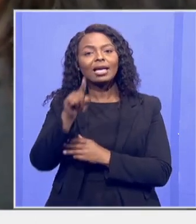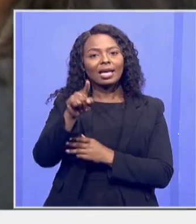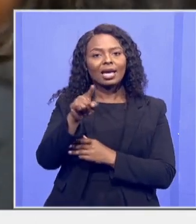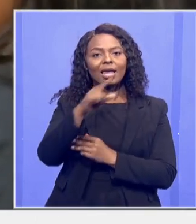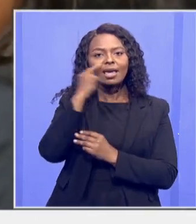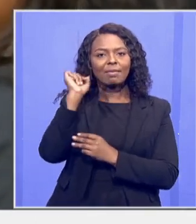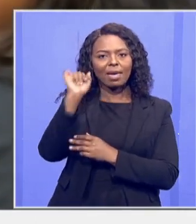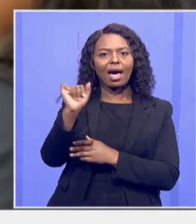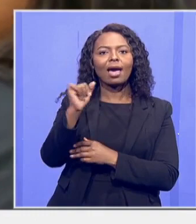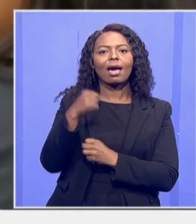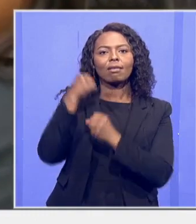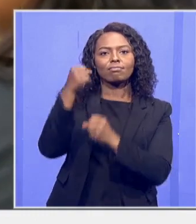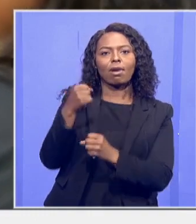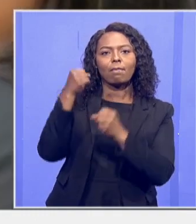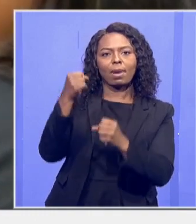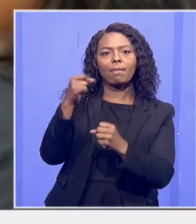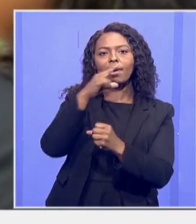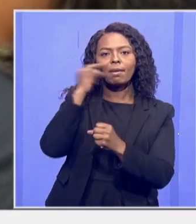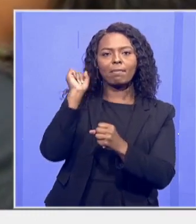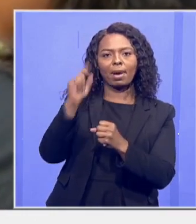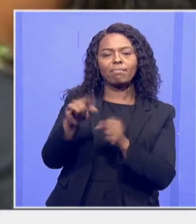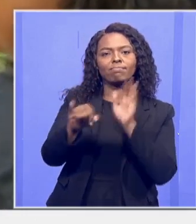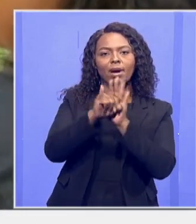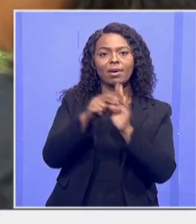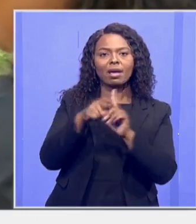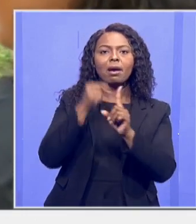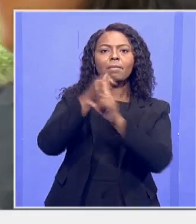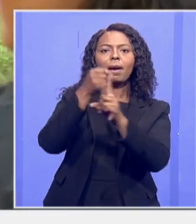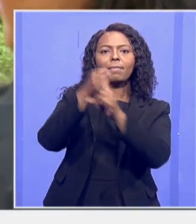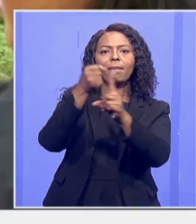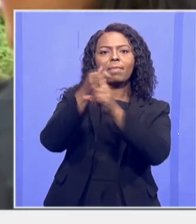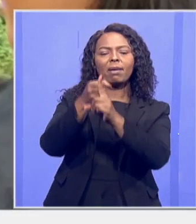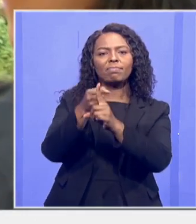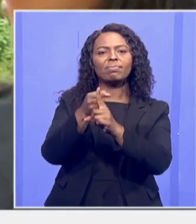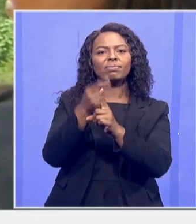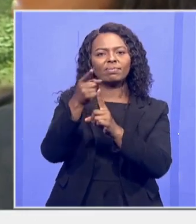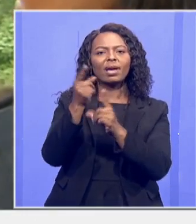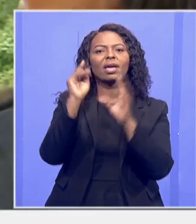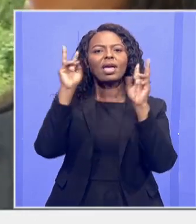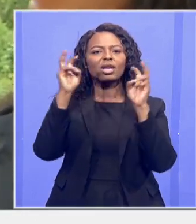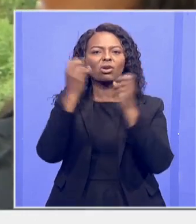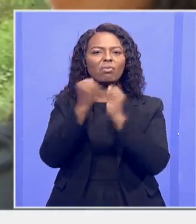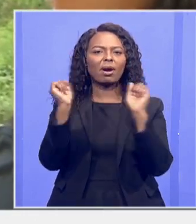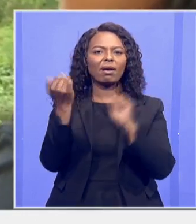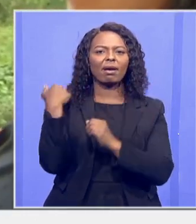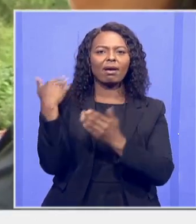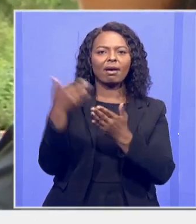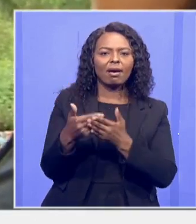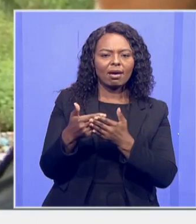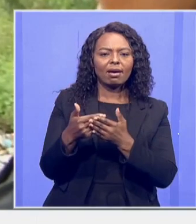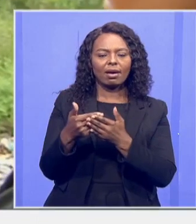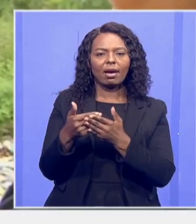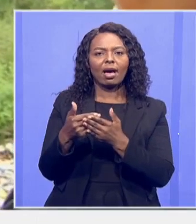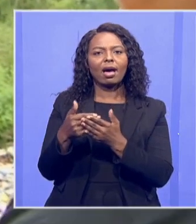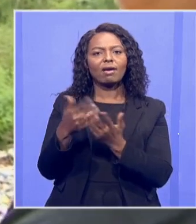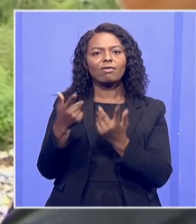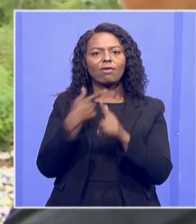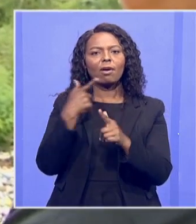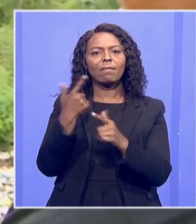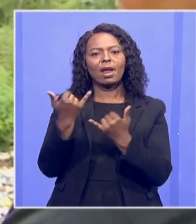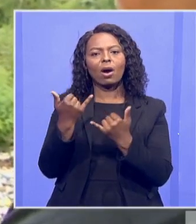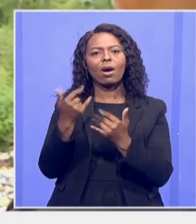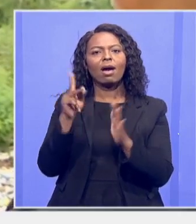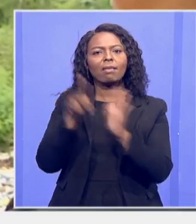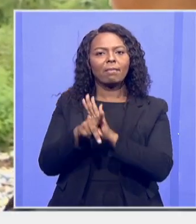service delivery in Vicksburg in the Free State. So in honor of his memory, which is a decade since he was killed by this government that would have rather killed